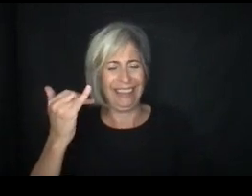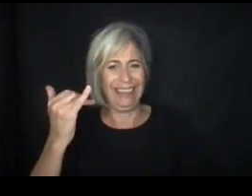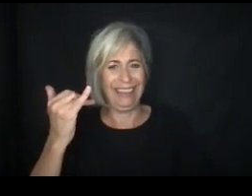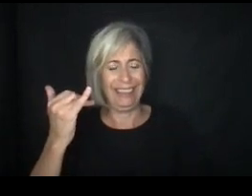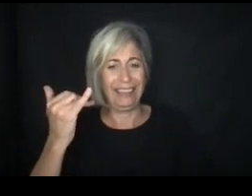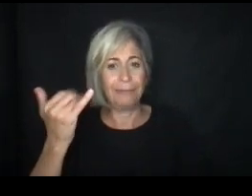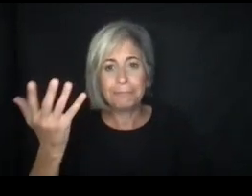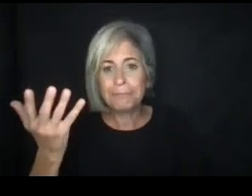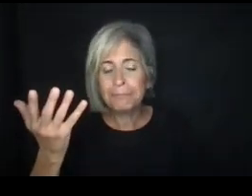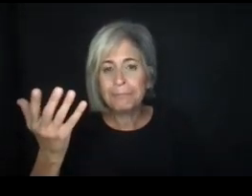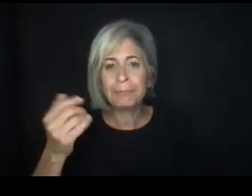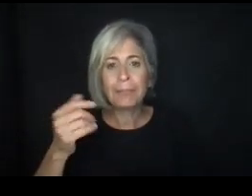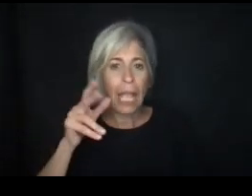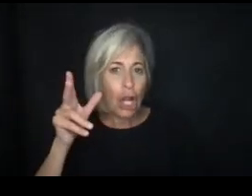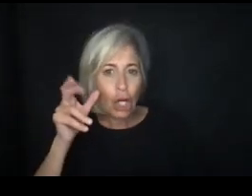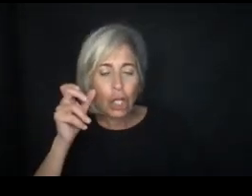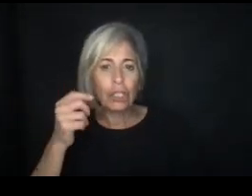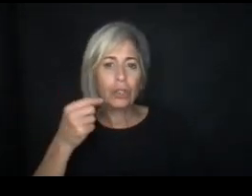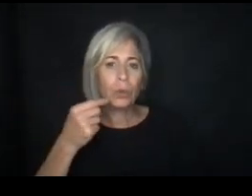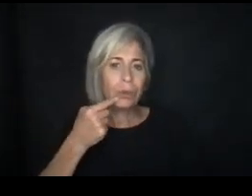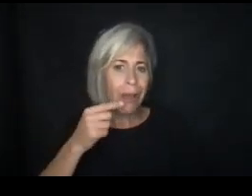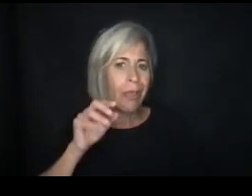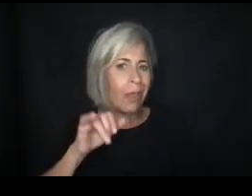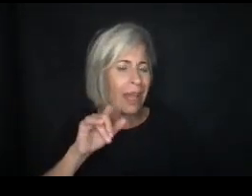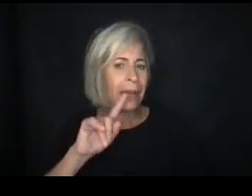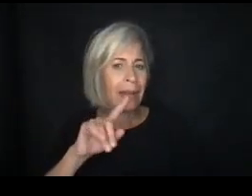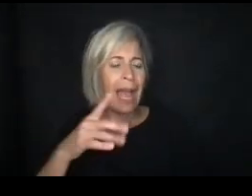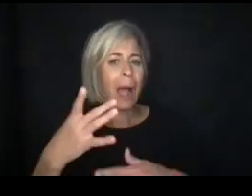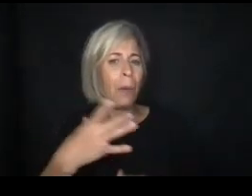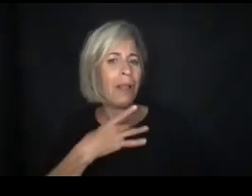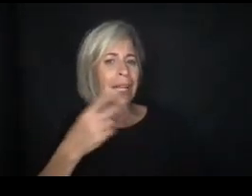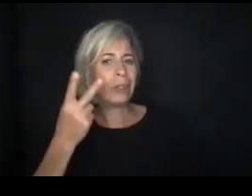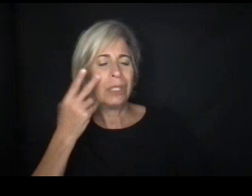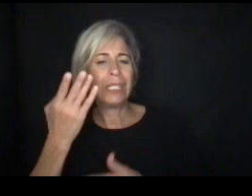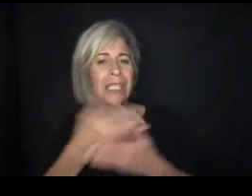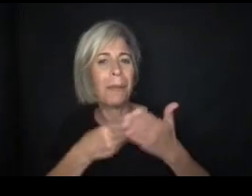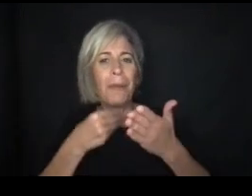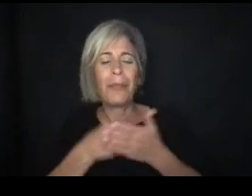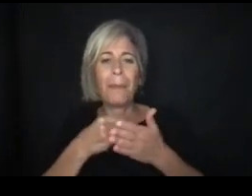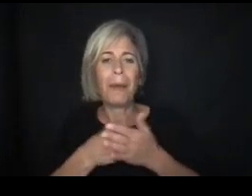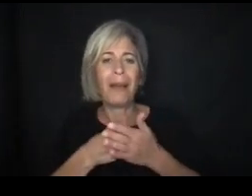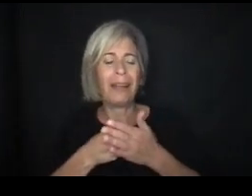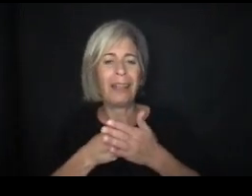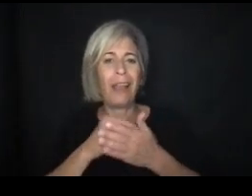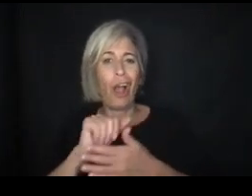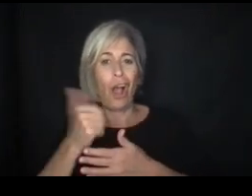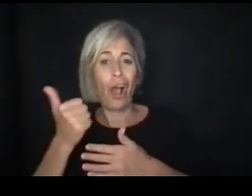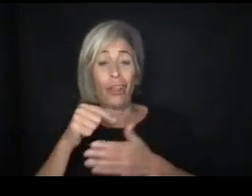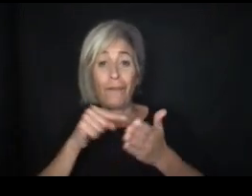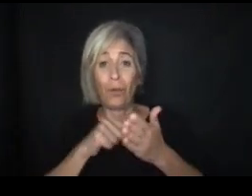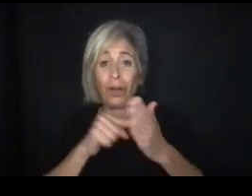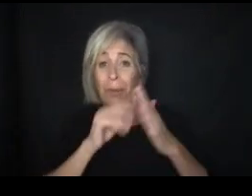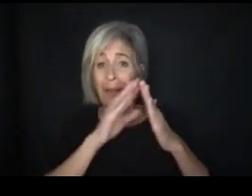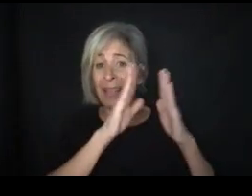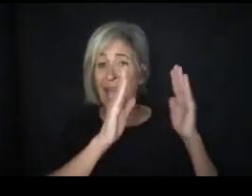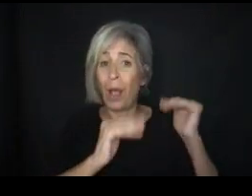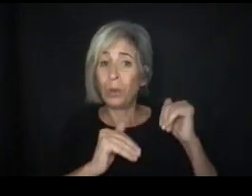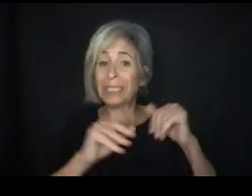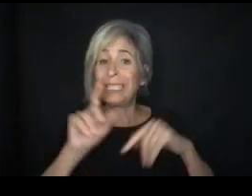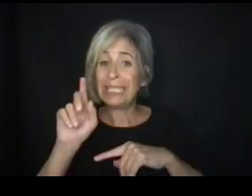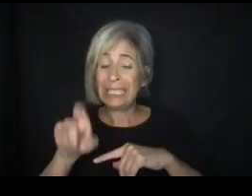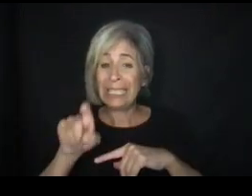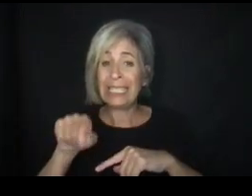not. I heard you when you said that. I would like to see some of that money set aside. There are other affordable housing or housing needs in